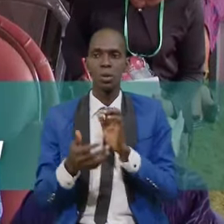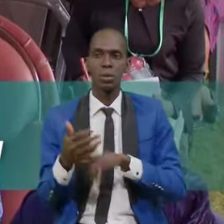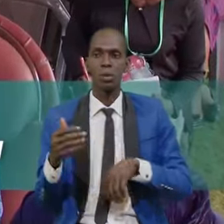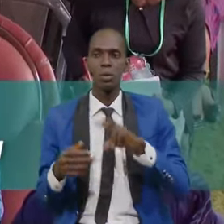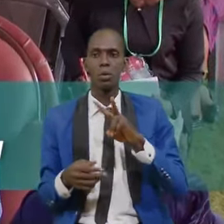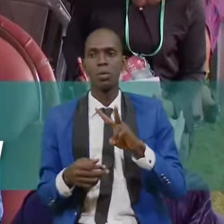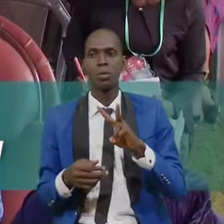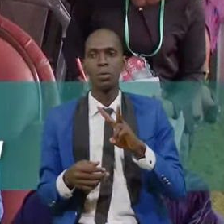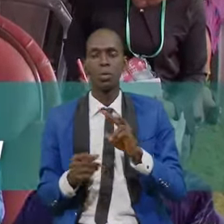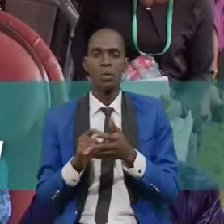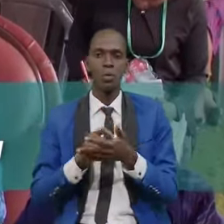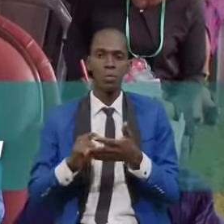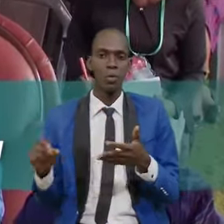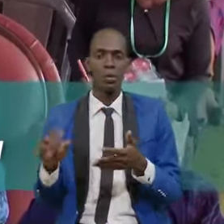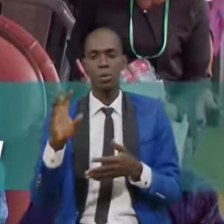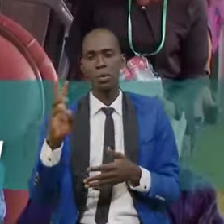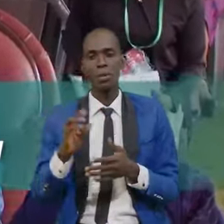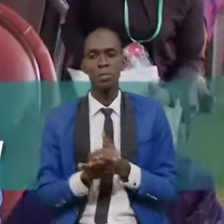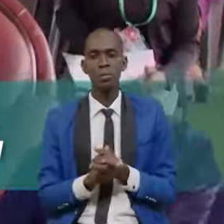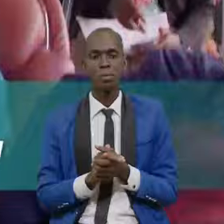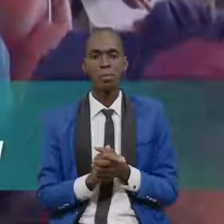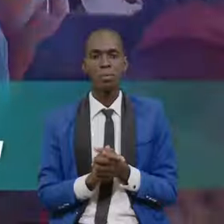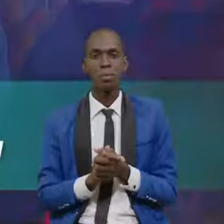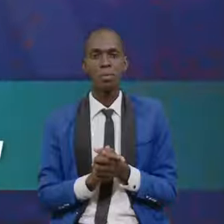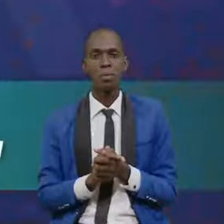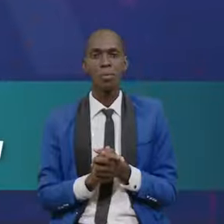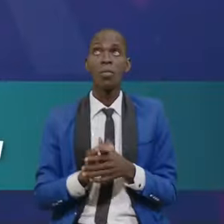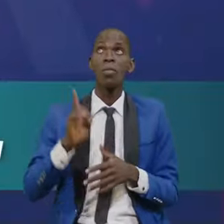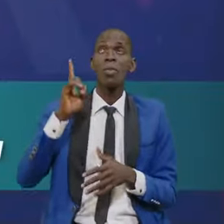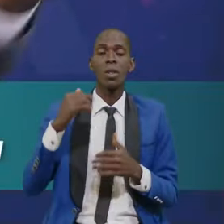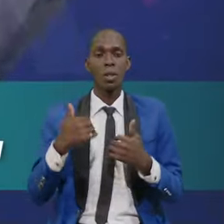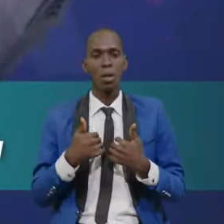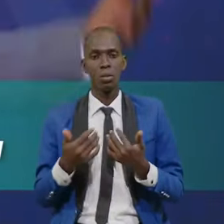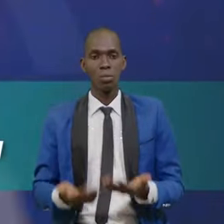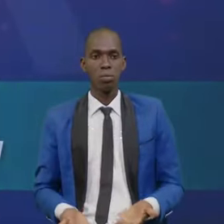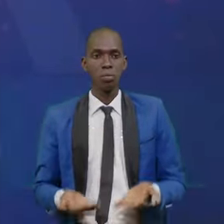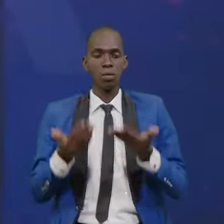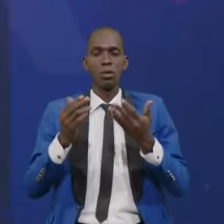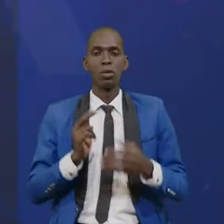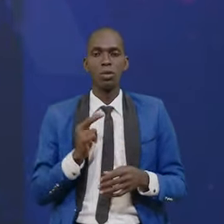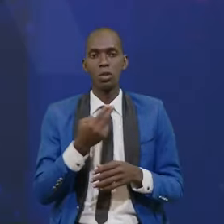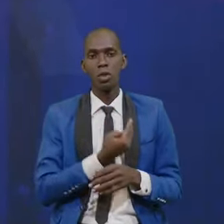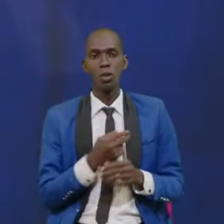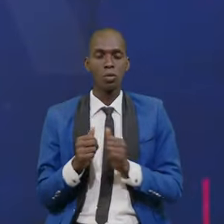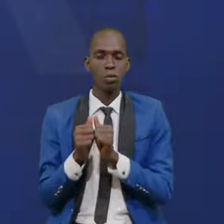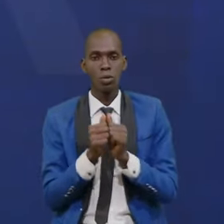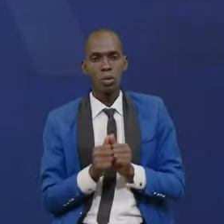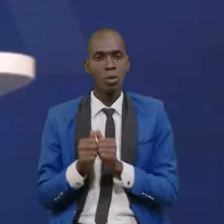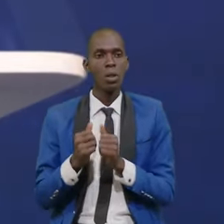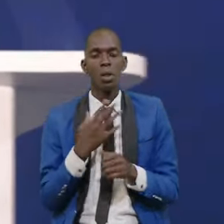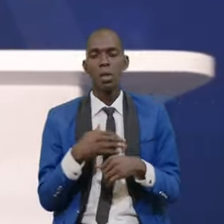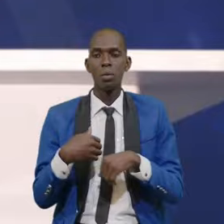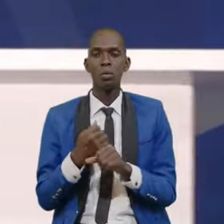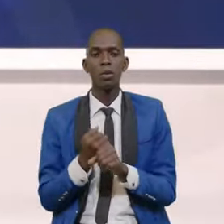2, I'm looking at verse 6. He has raised us up together and made us